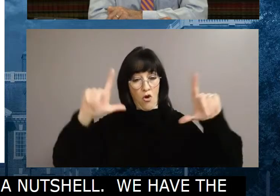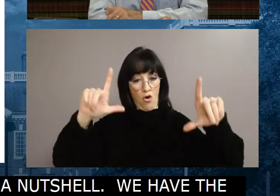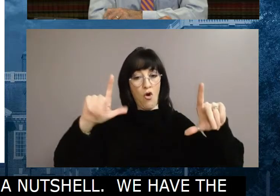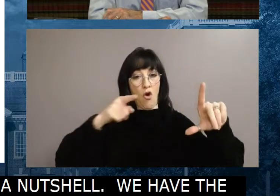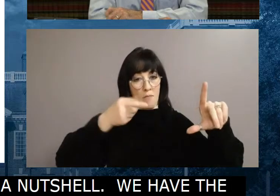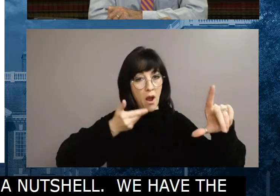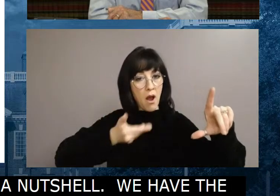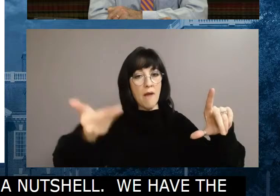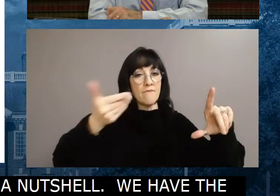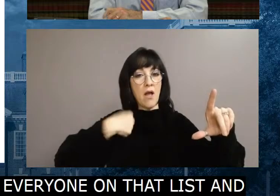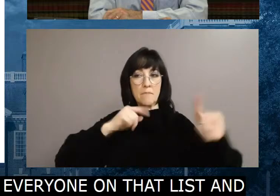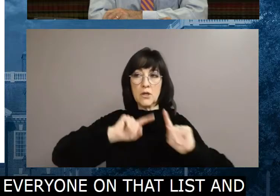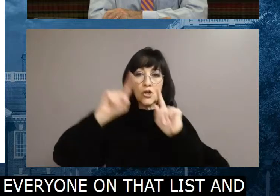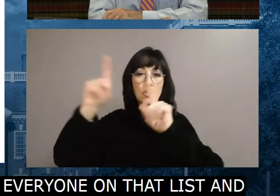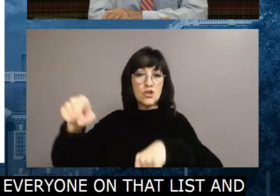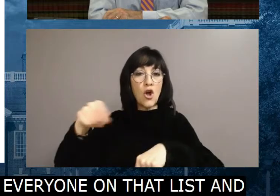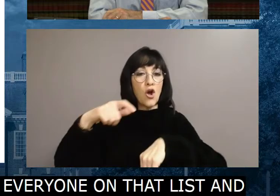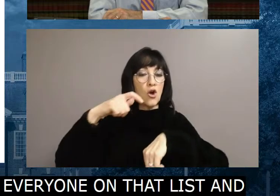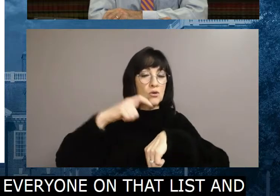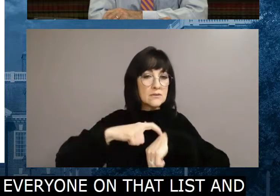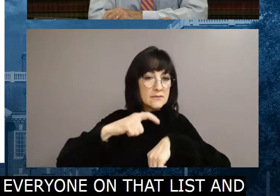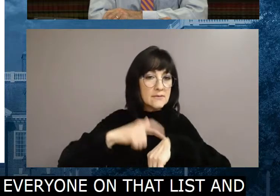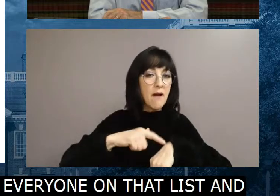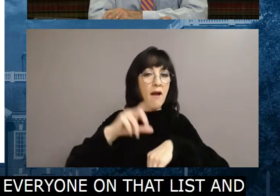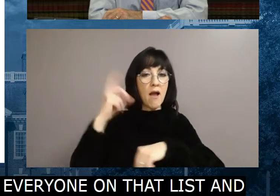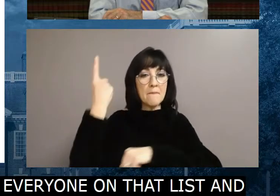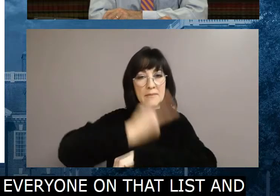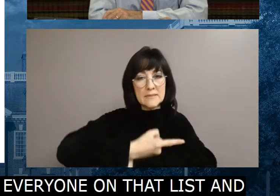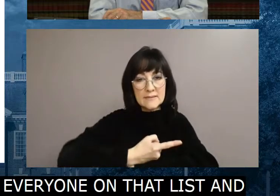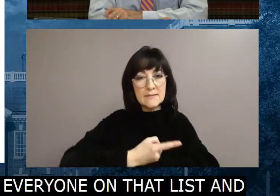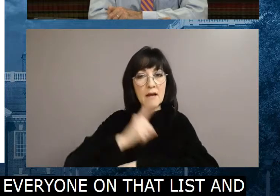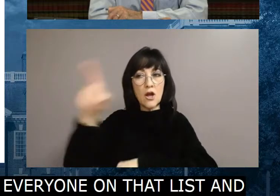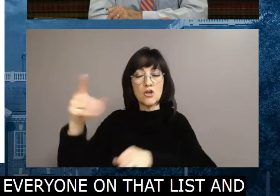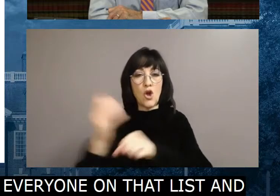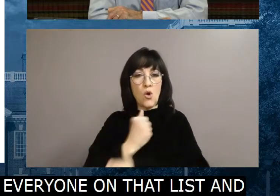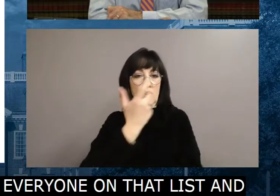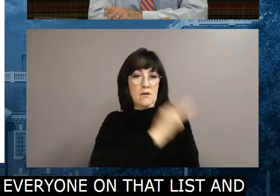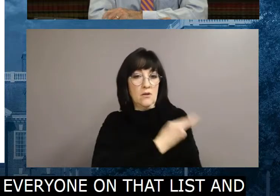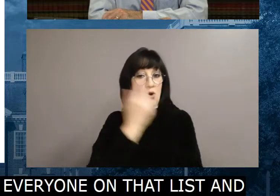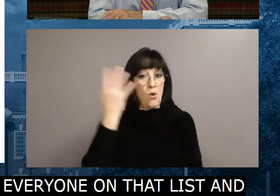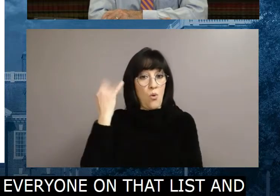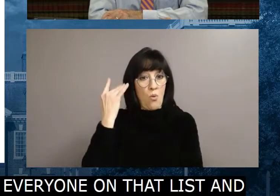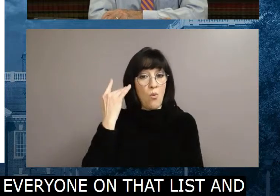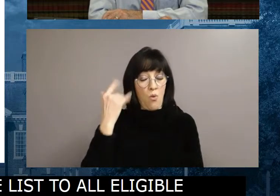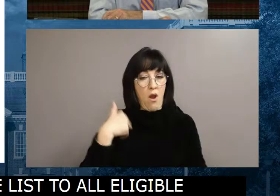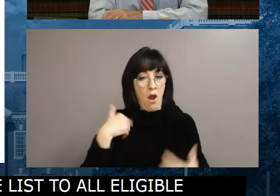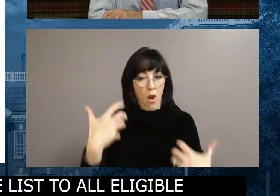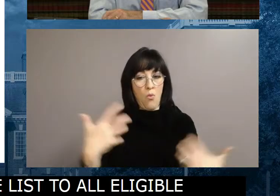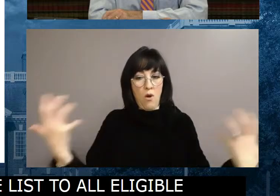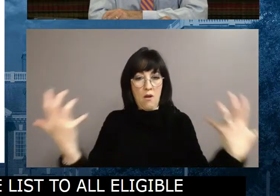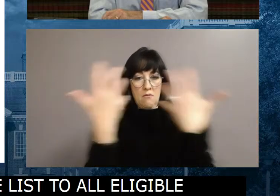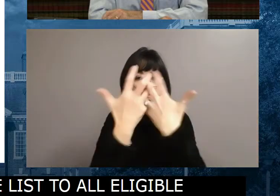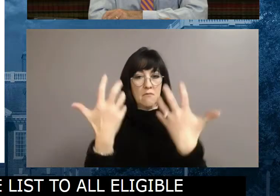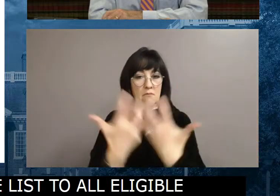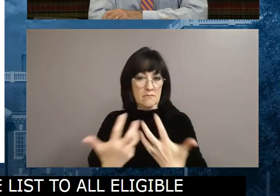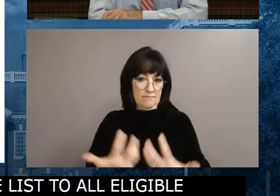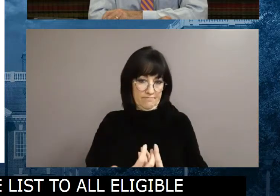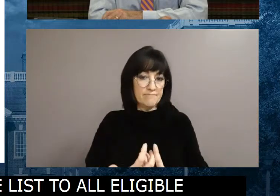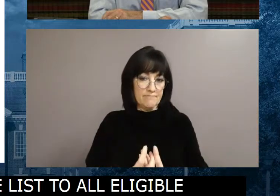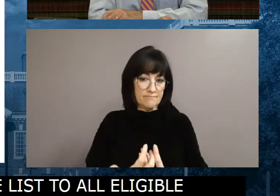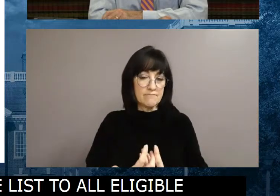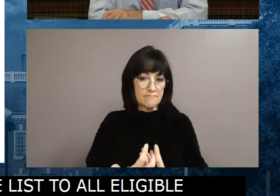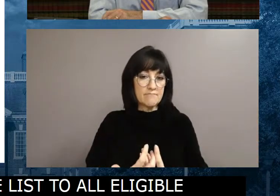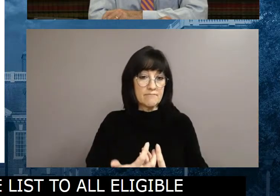you can get, make it work. We need to match the supply or the demand with the supply. As